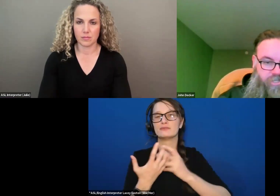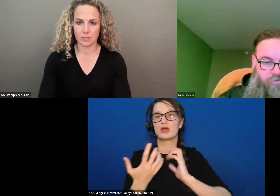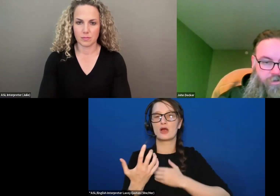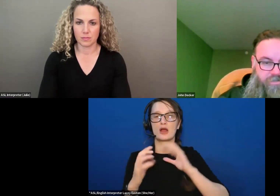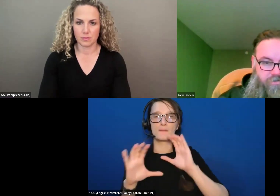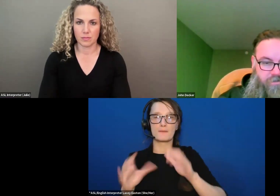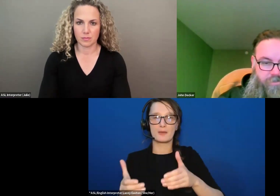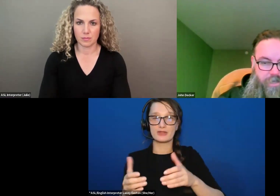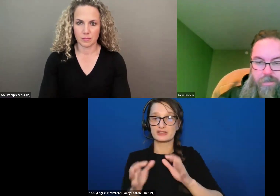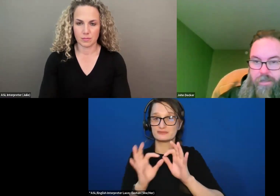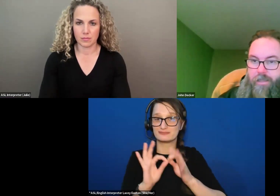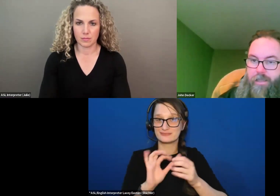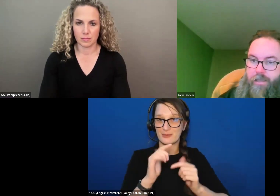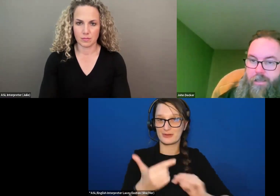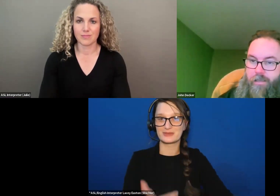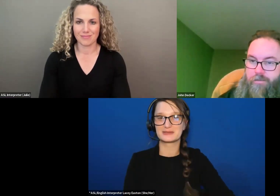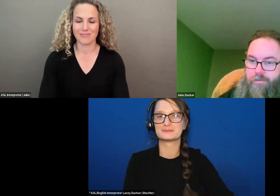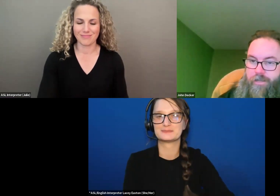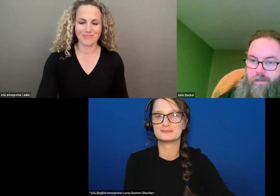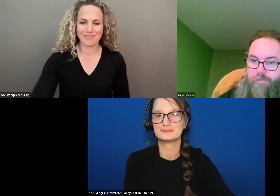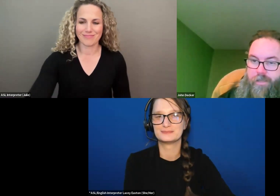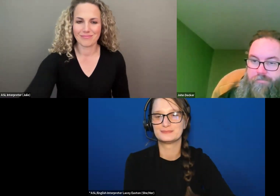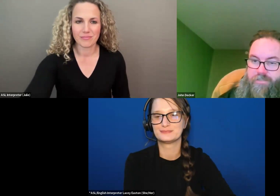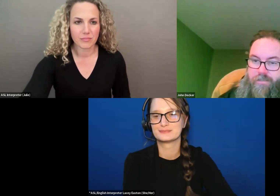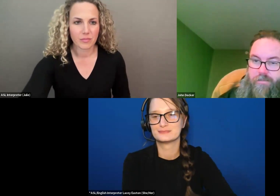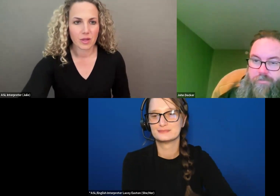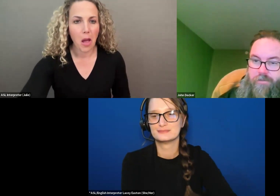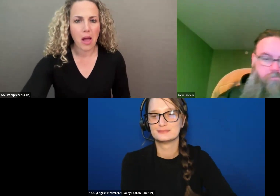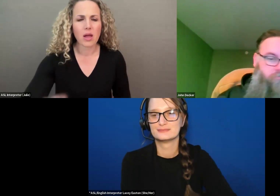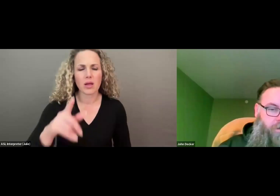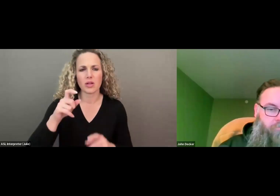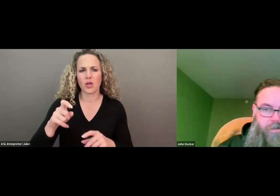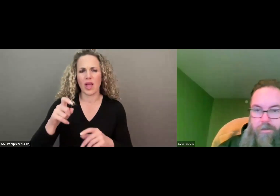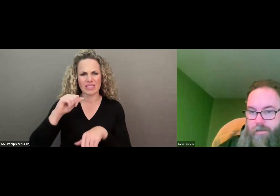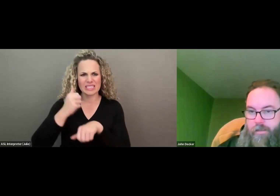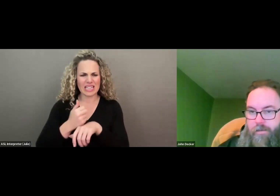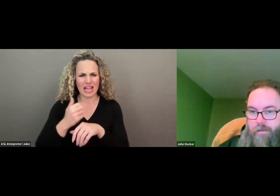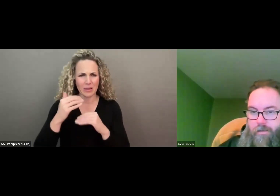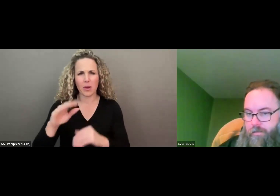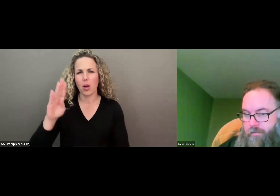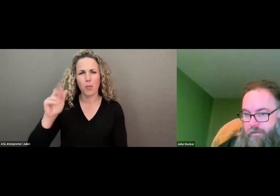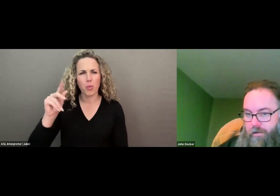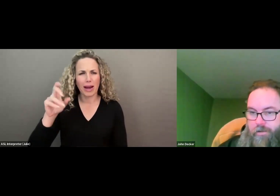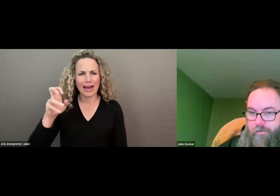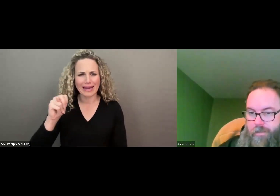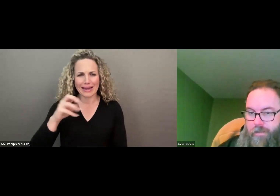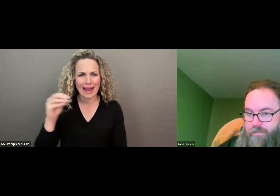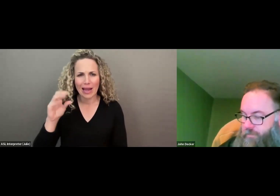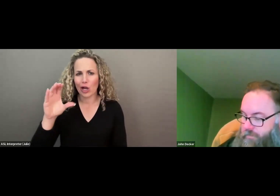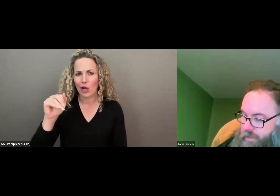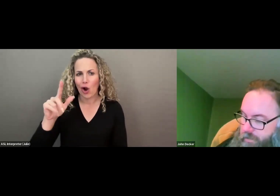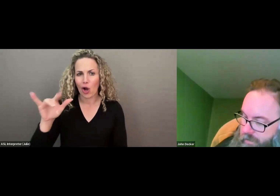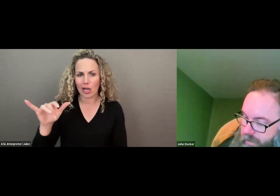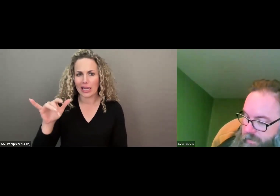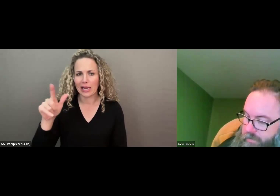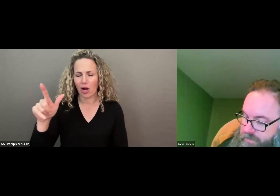And let me check the chat real quick and see if there's anything about that. Do they know if they have to set the limit? Oh, all right. Braden and Carly are getting that